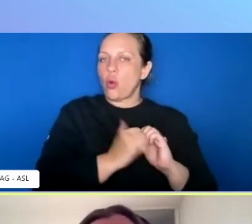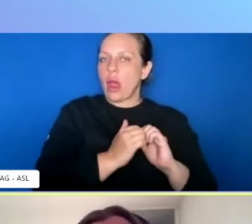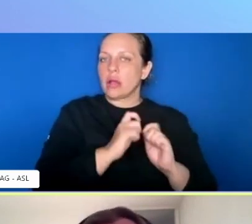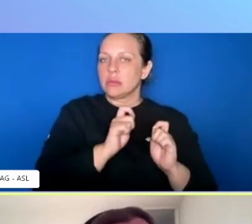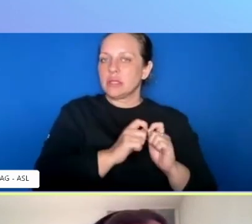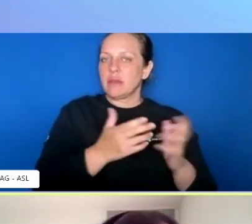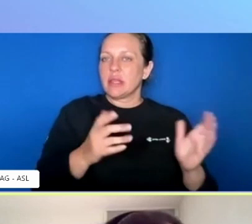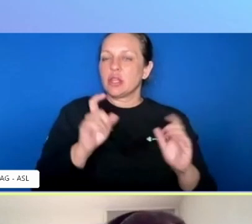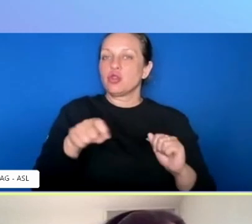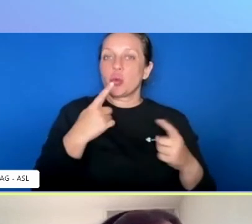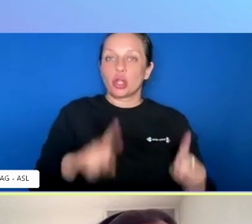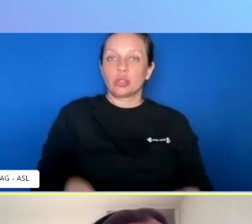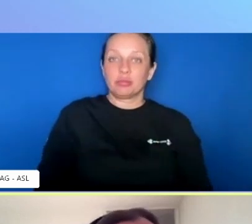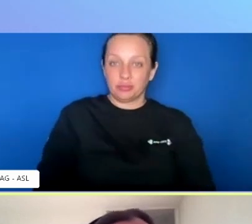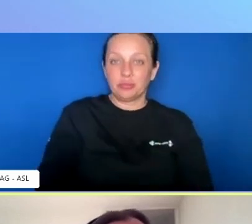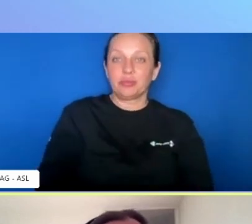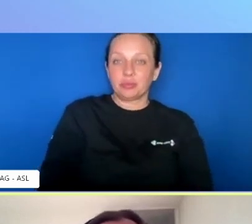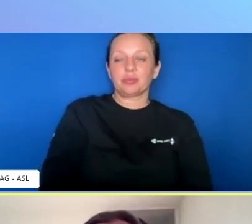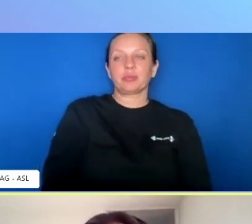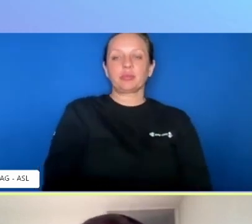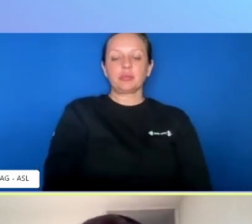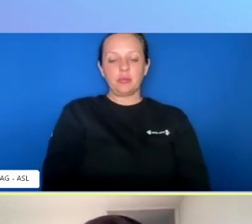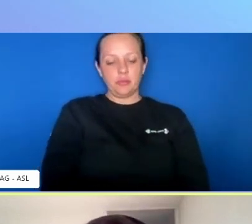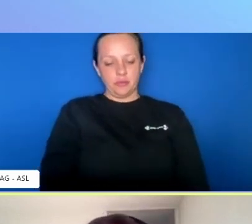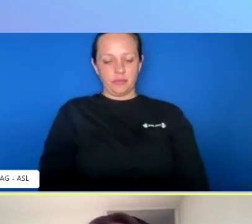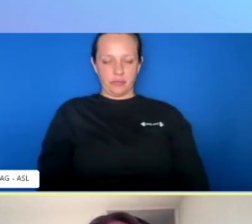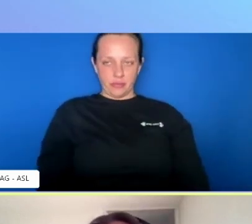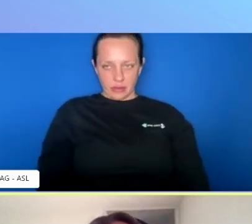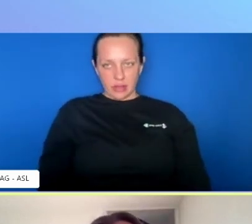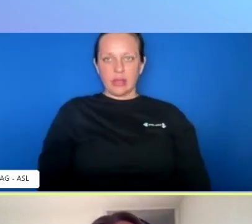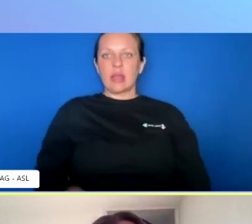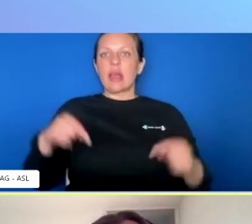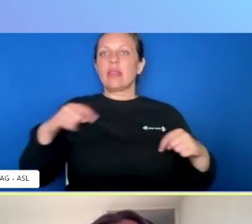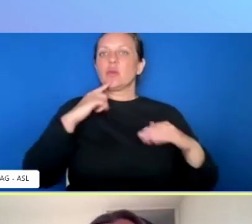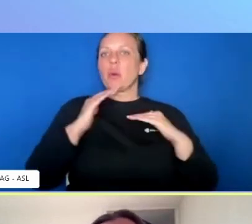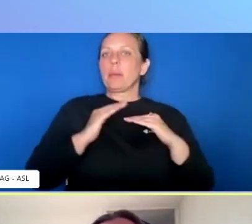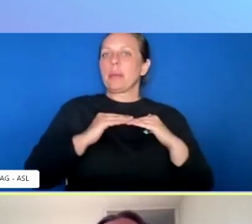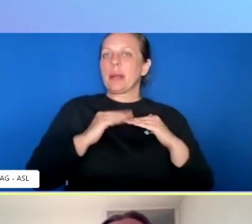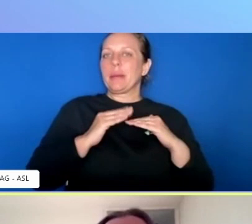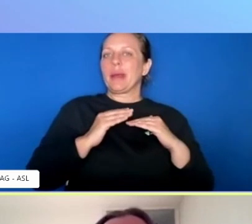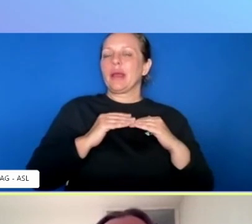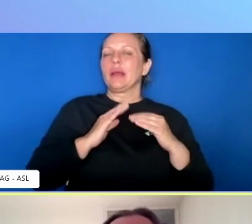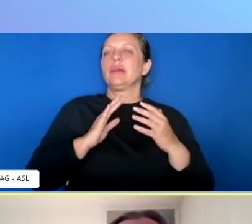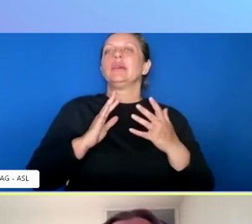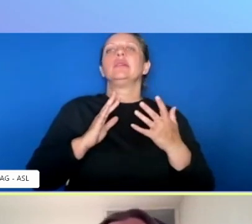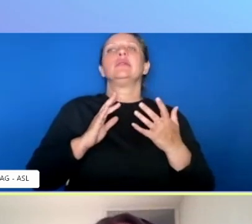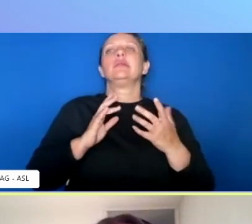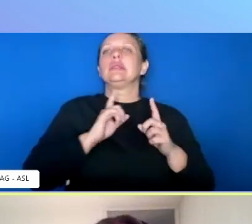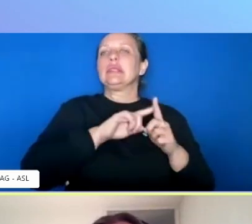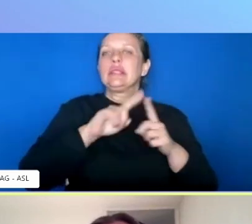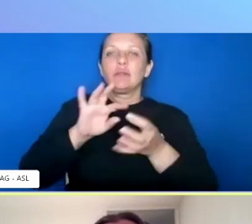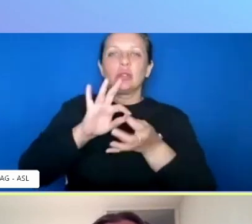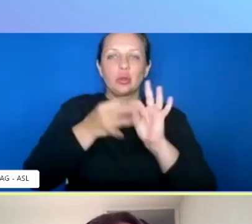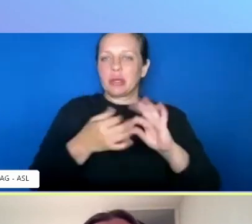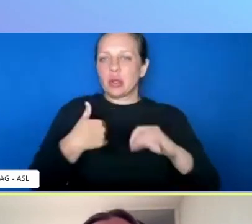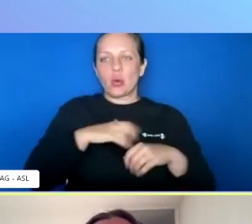things should work. And this, we're hoping, will minimize the interpretation differences that are out there. So we are